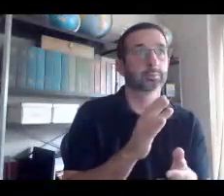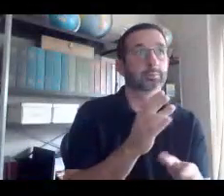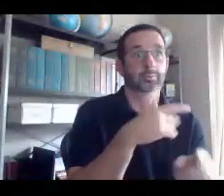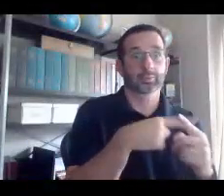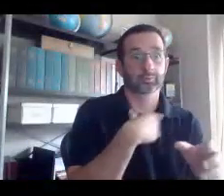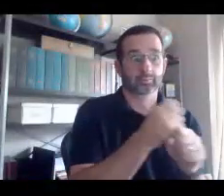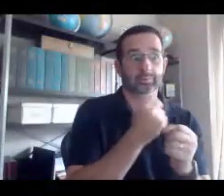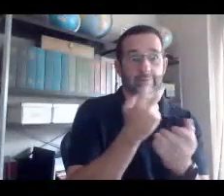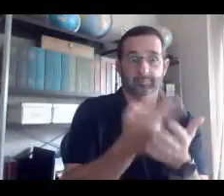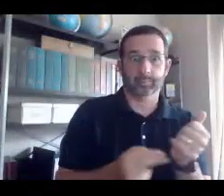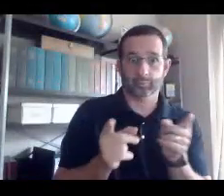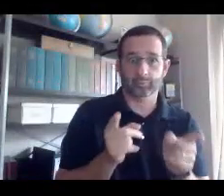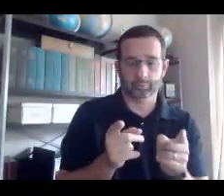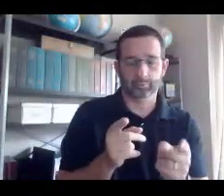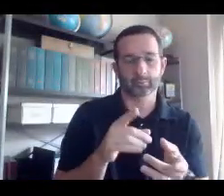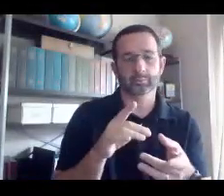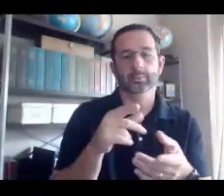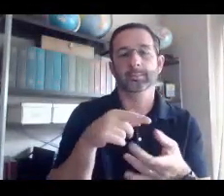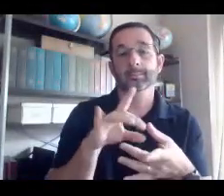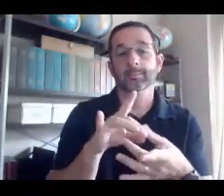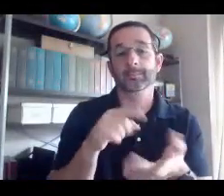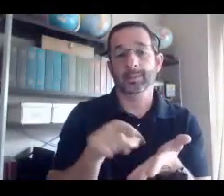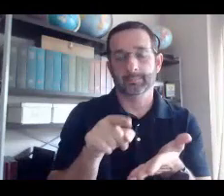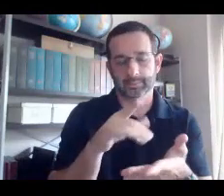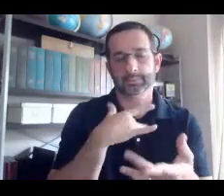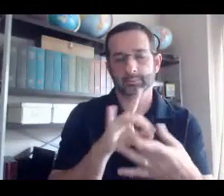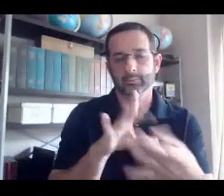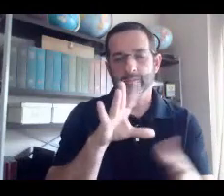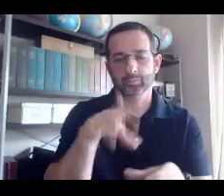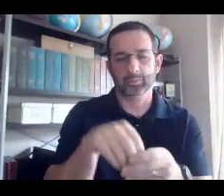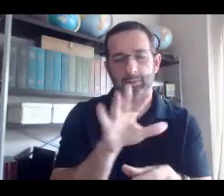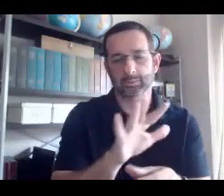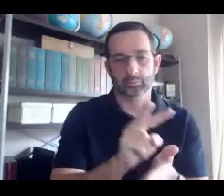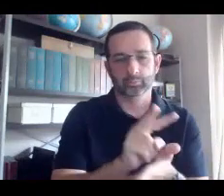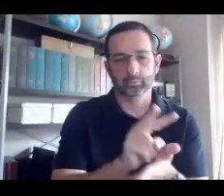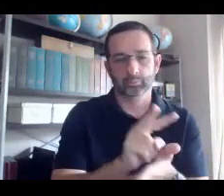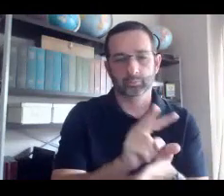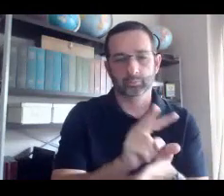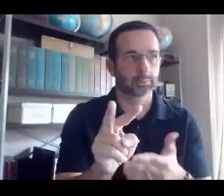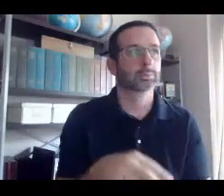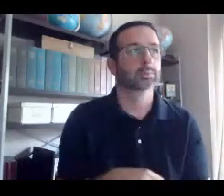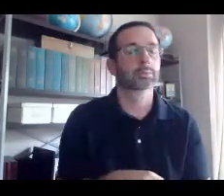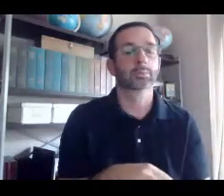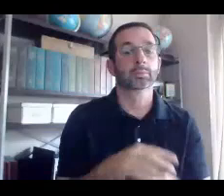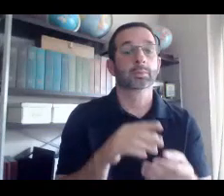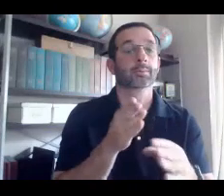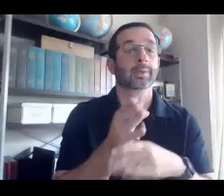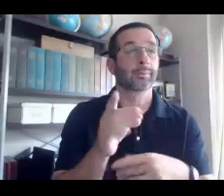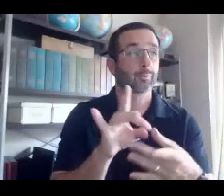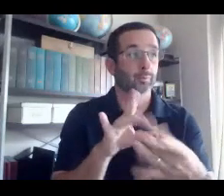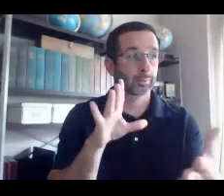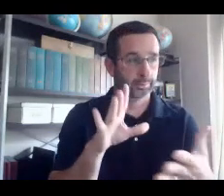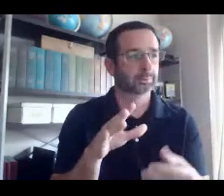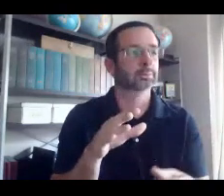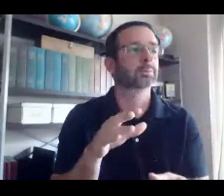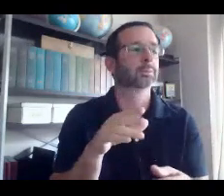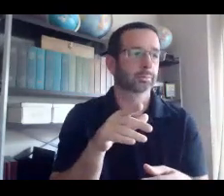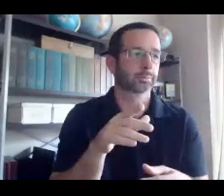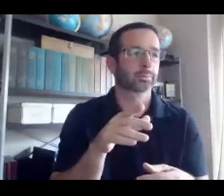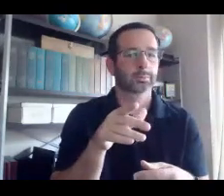your payment verification documents. When we receive both of those, then the payment is released within 2 weeks of